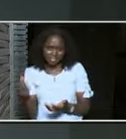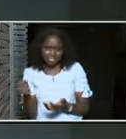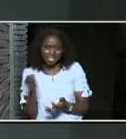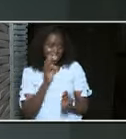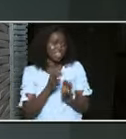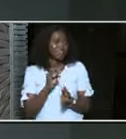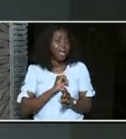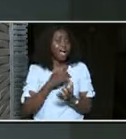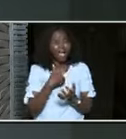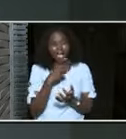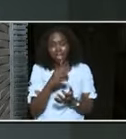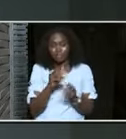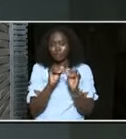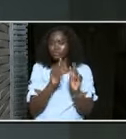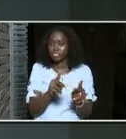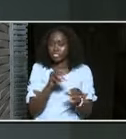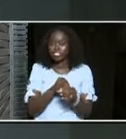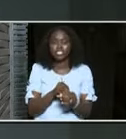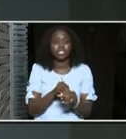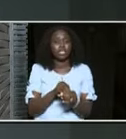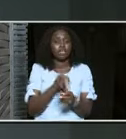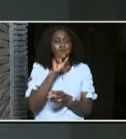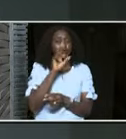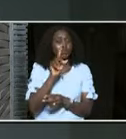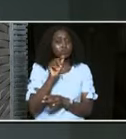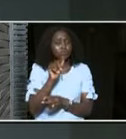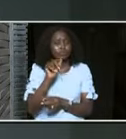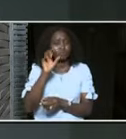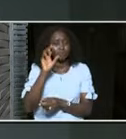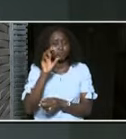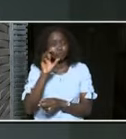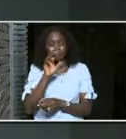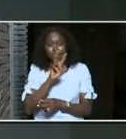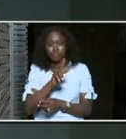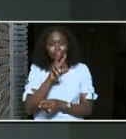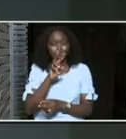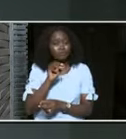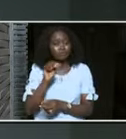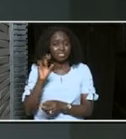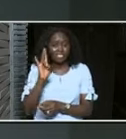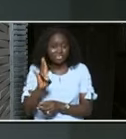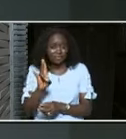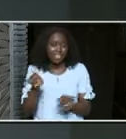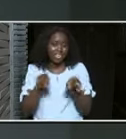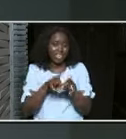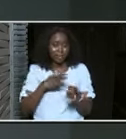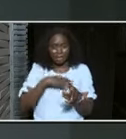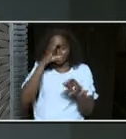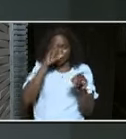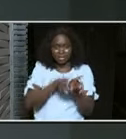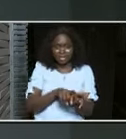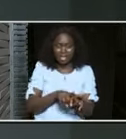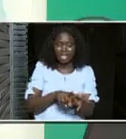had opportunity in 2007, like my brother, late